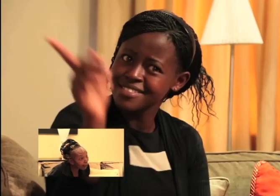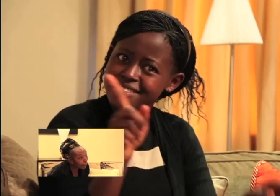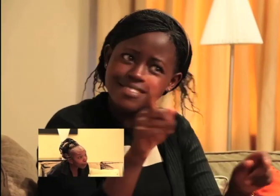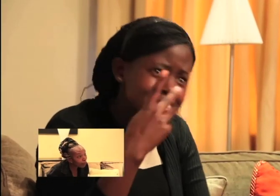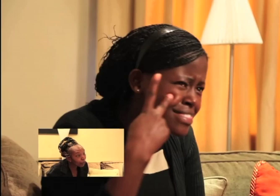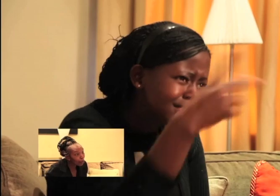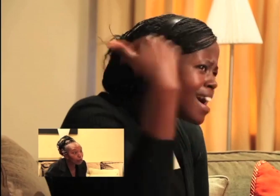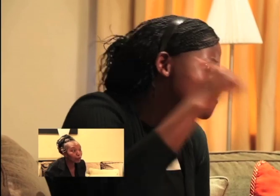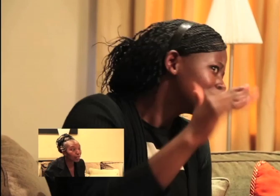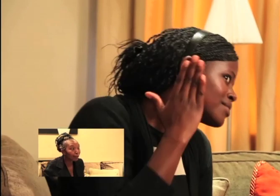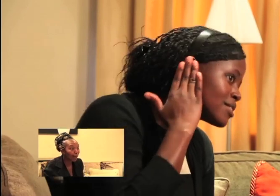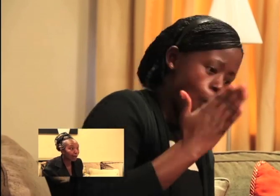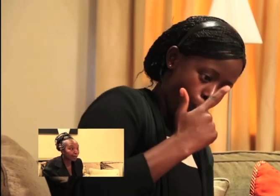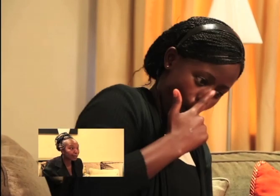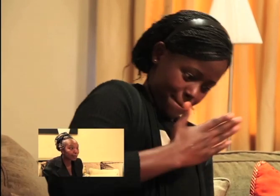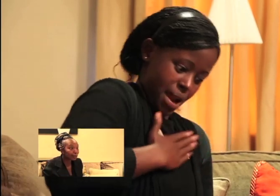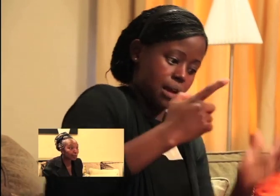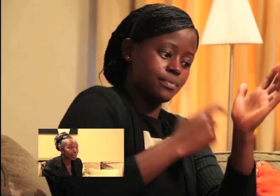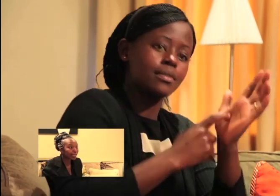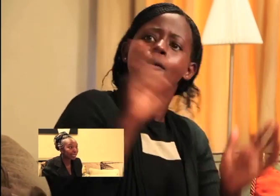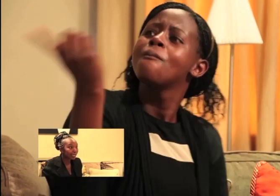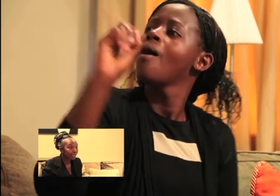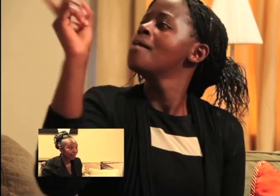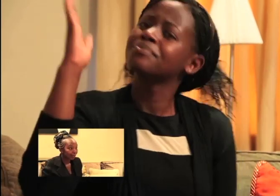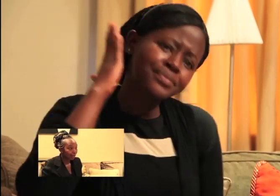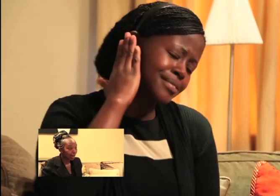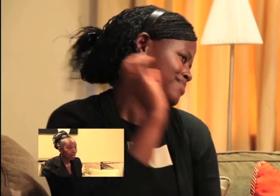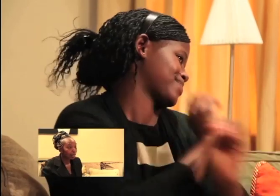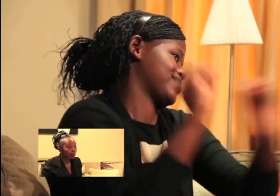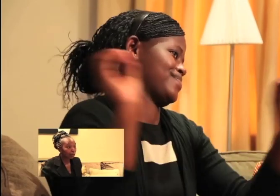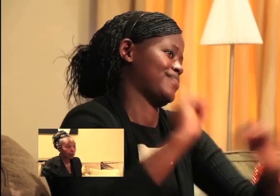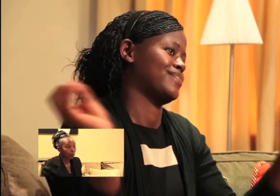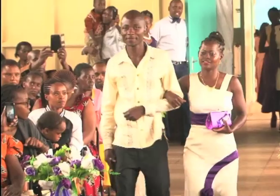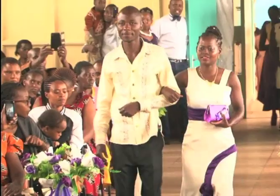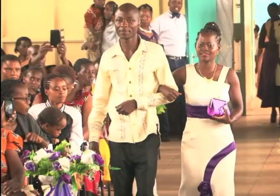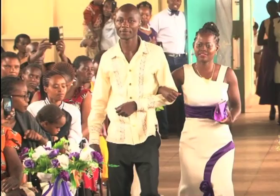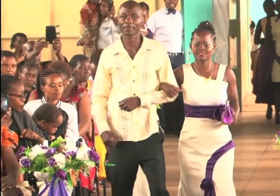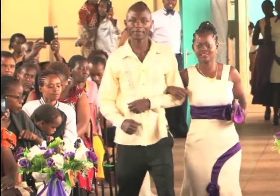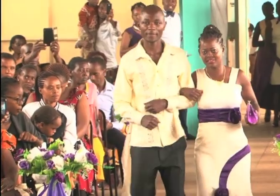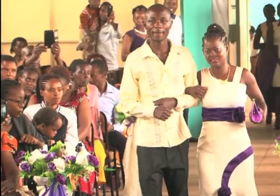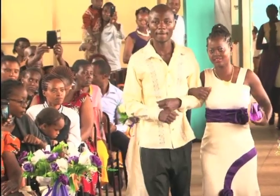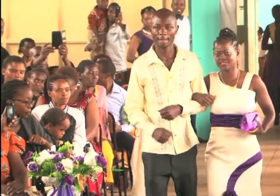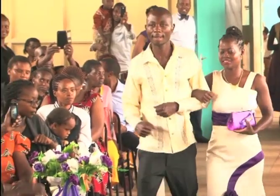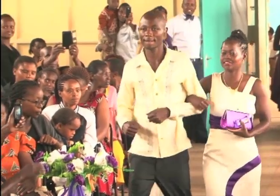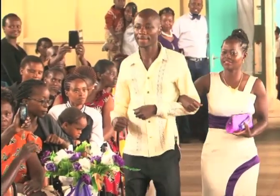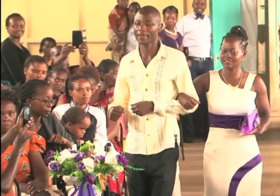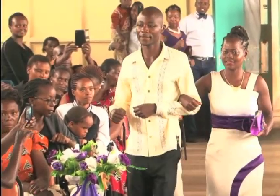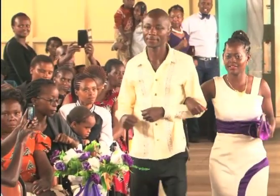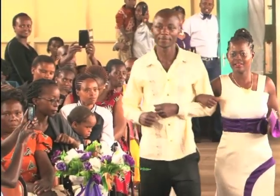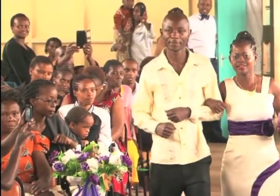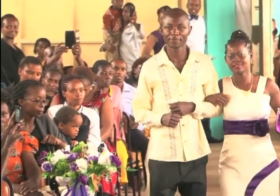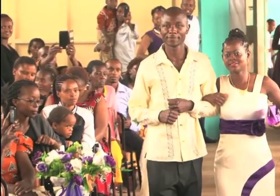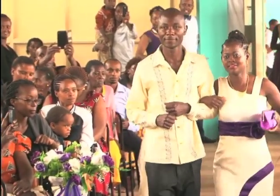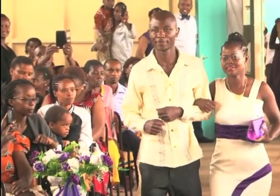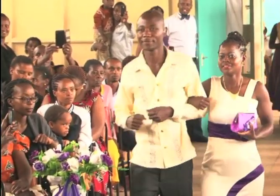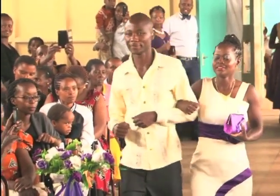wedding? We've never had deaf wedding, yeah? In fact, from my area, that is from where. So